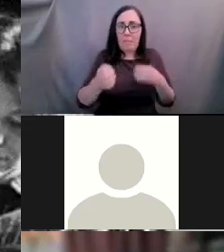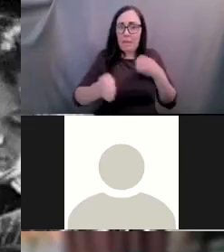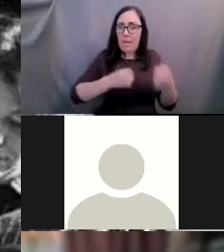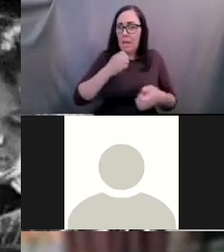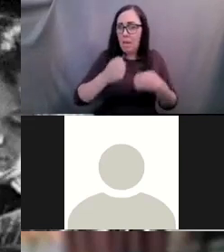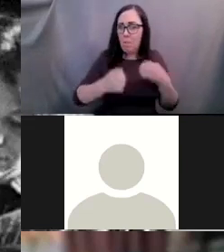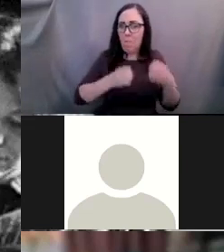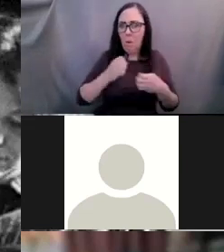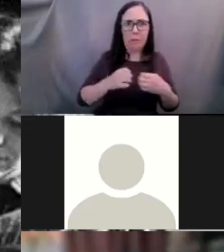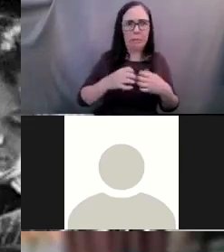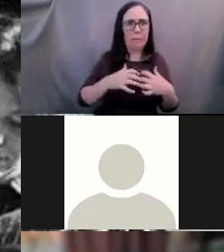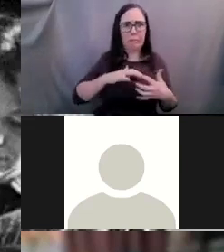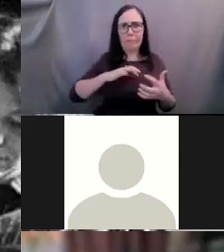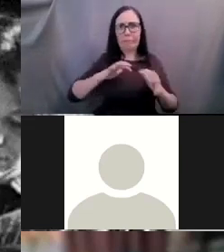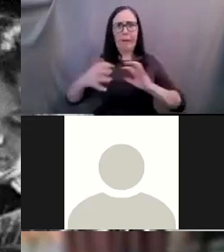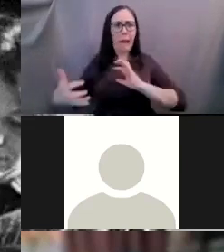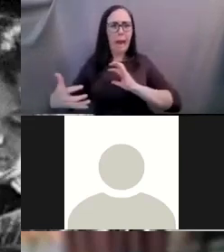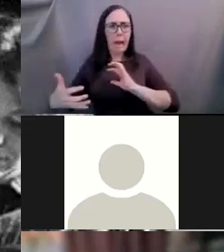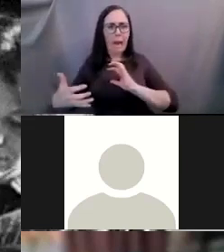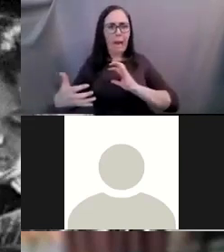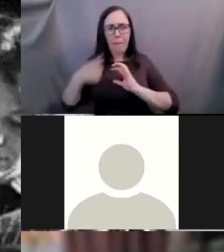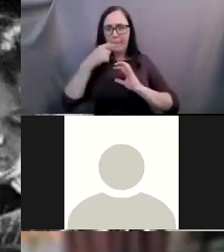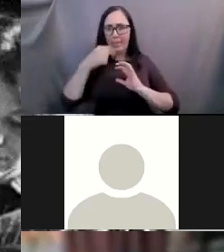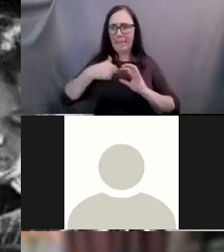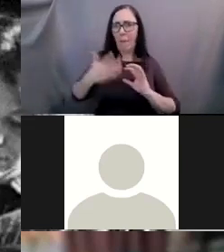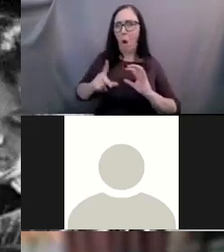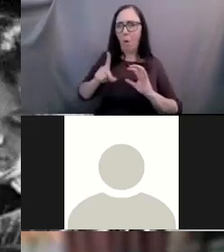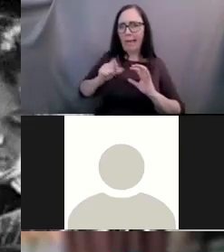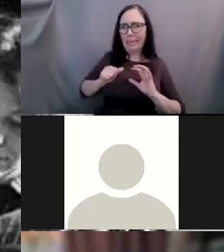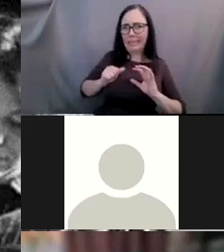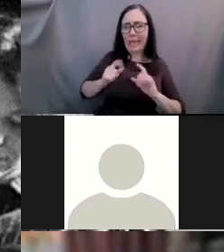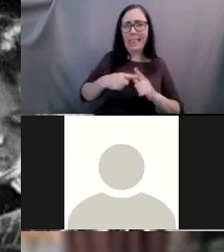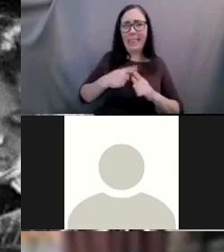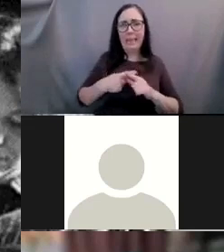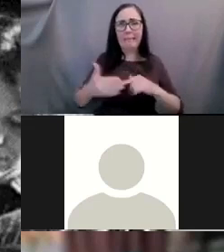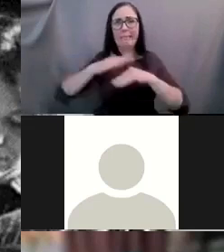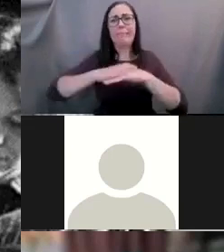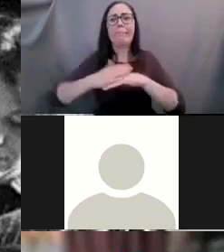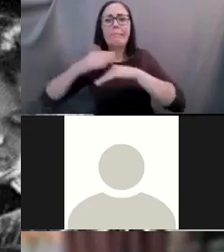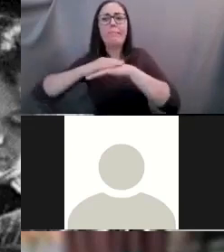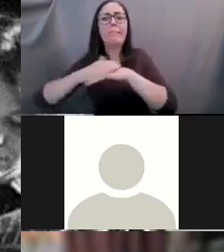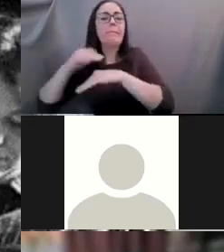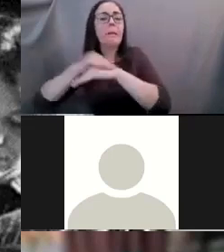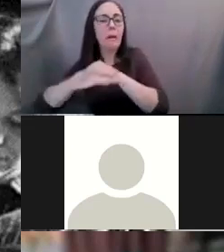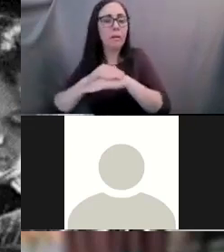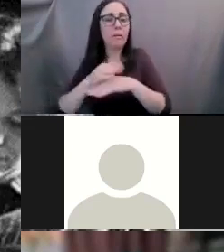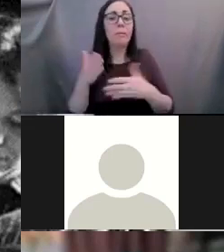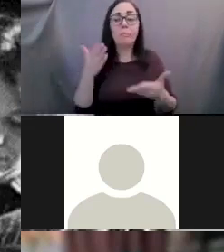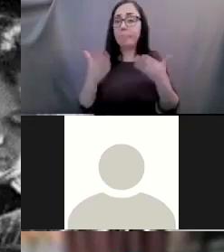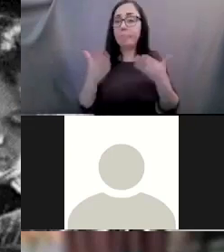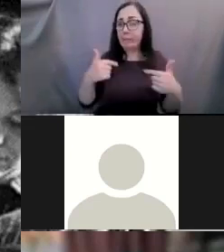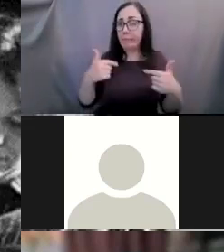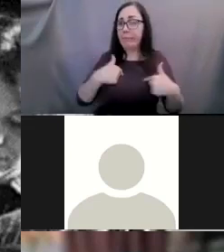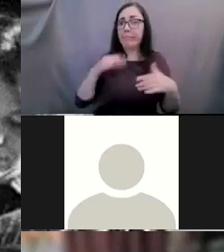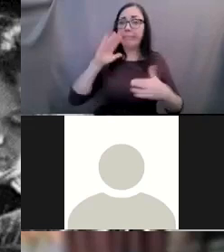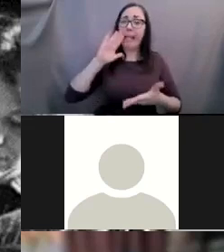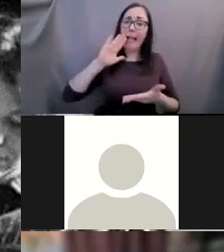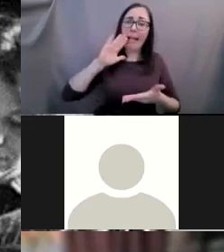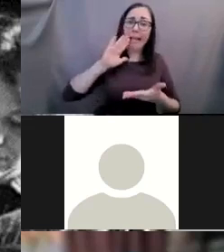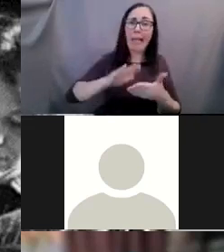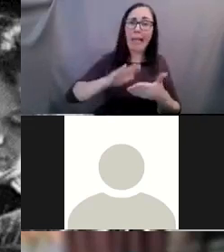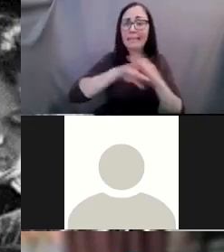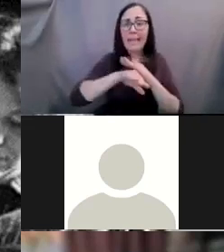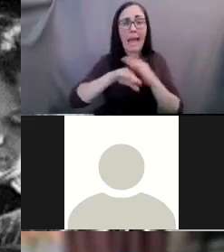social isolation, and they might have pre-existing trauma from having that disability. They may have experienced